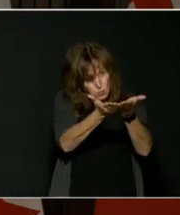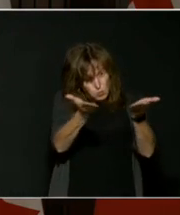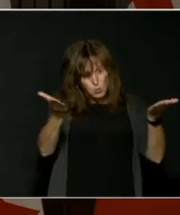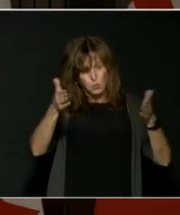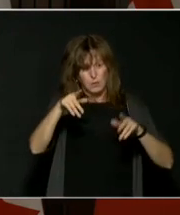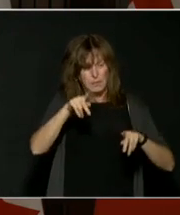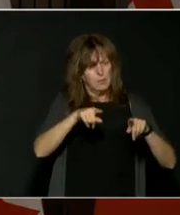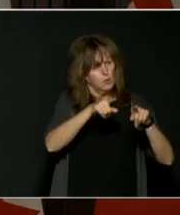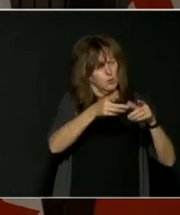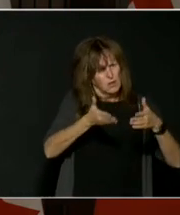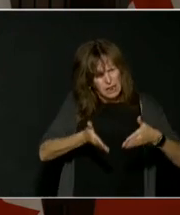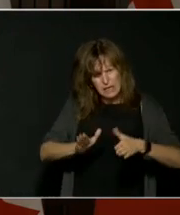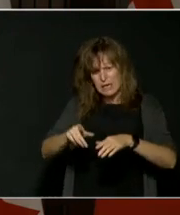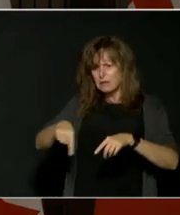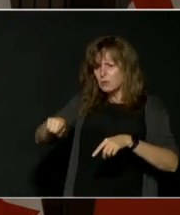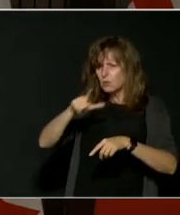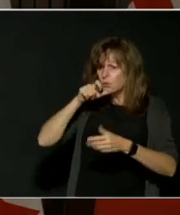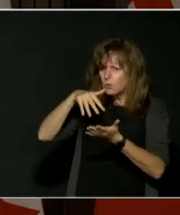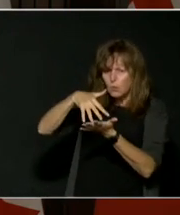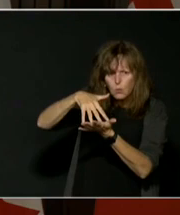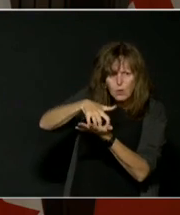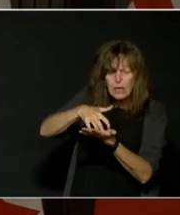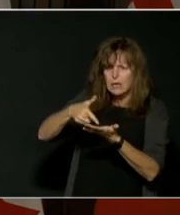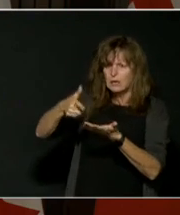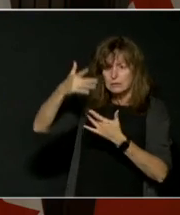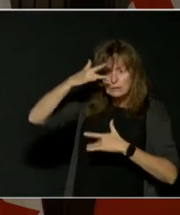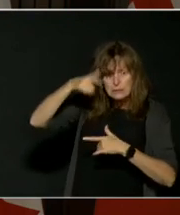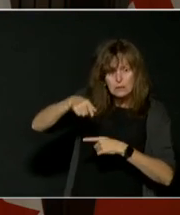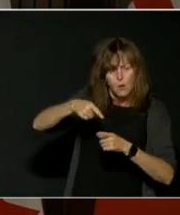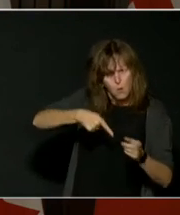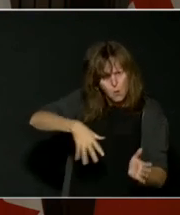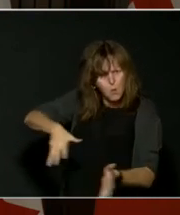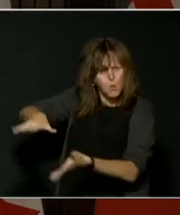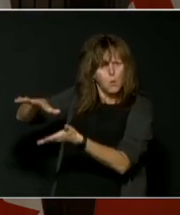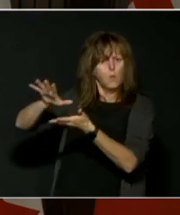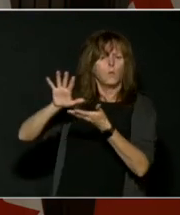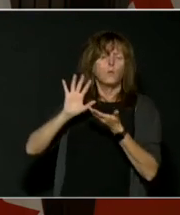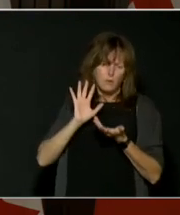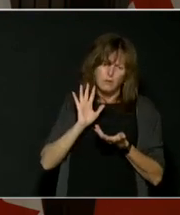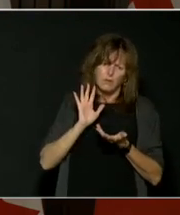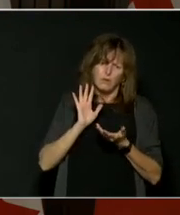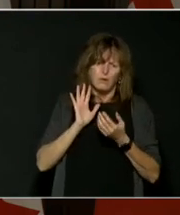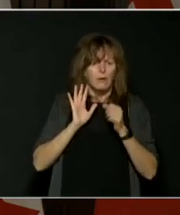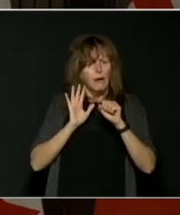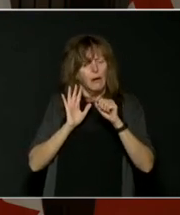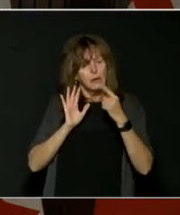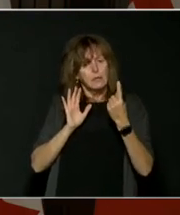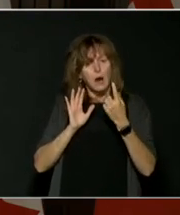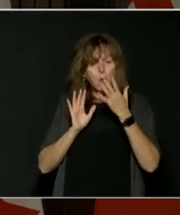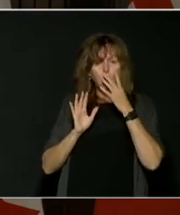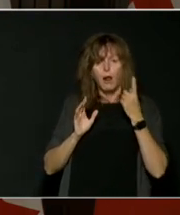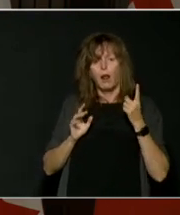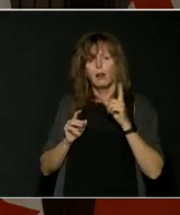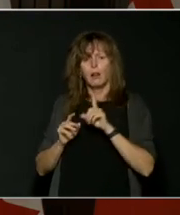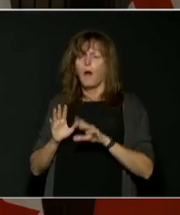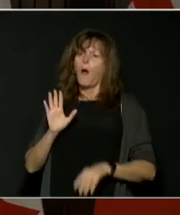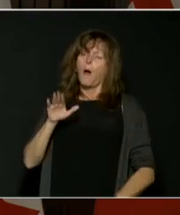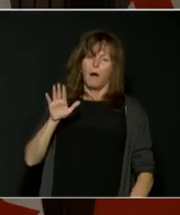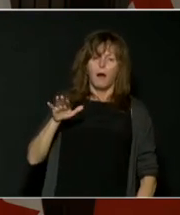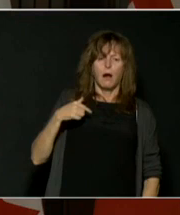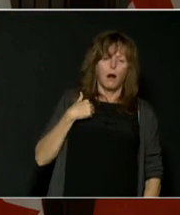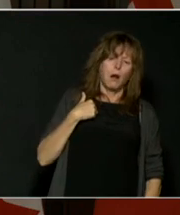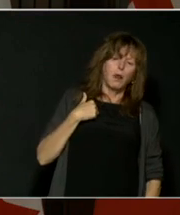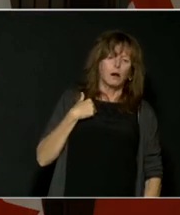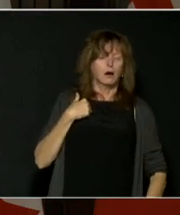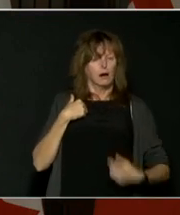Although someone could come forward, I suppose, and say that they're symptomatic or something along those lines, we're really going to be counting on the public of Ontario to respect what we're trying to do